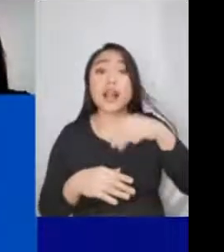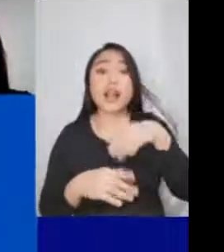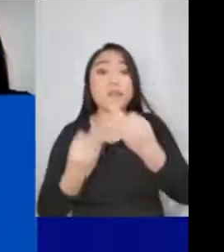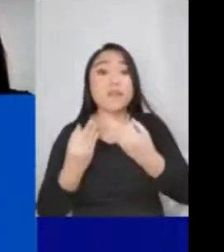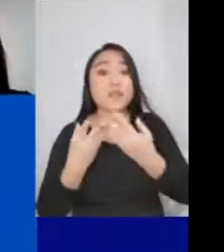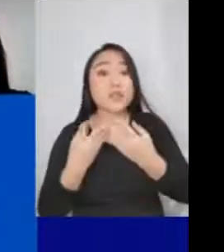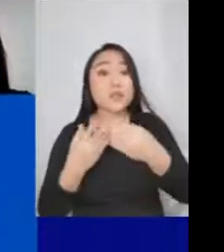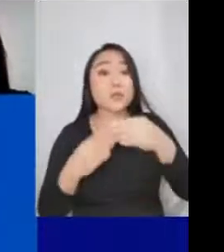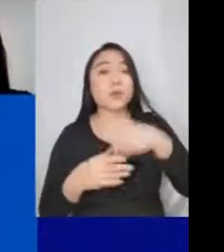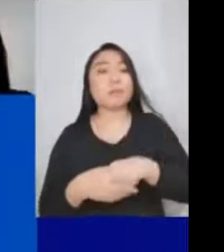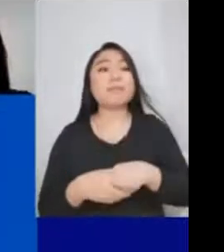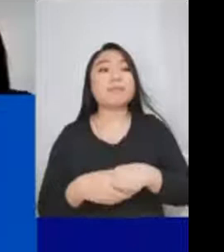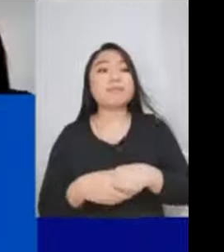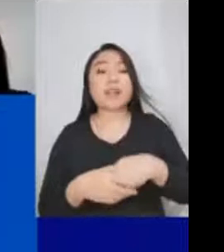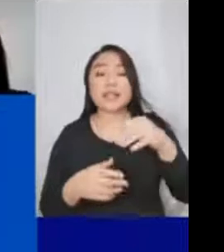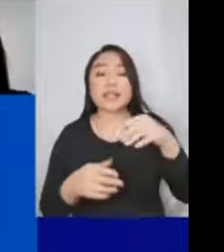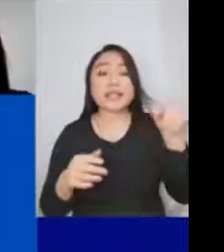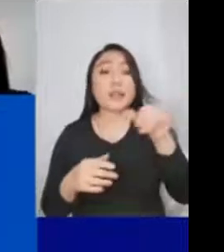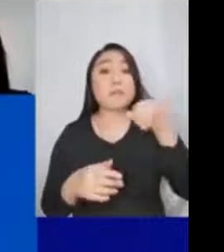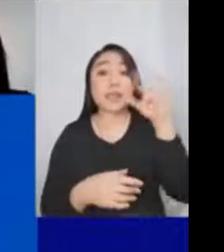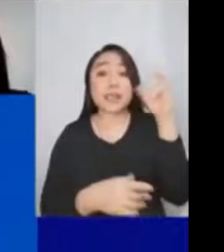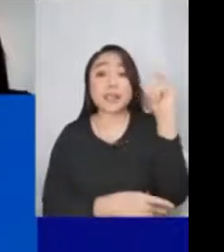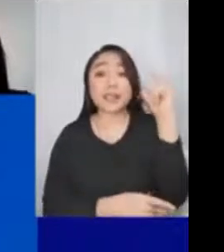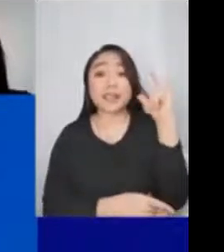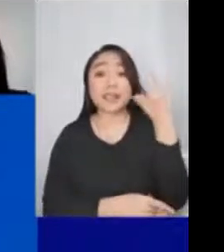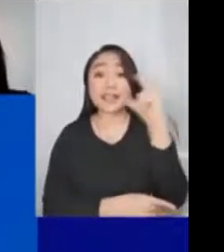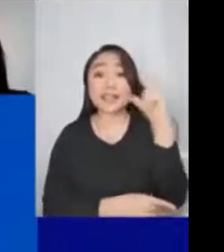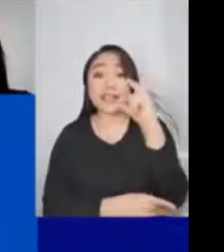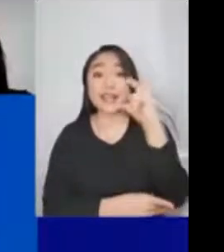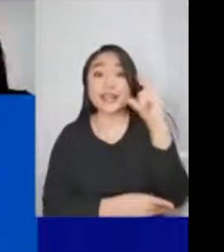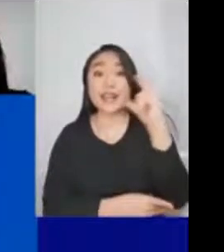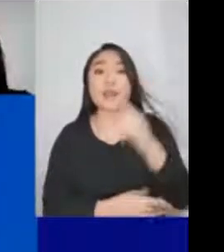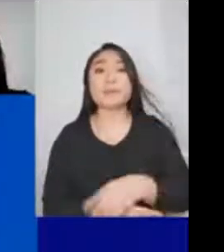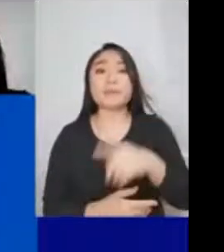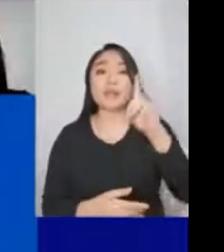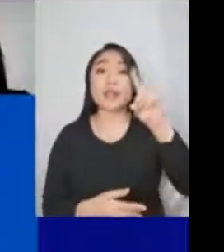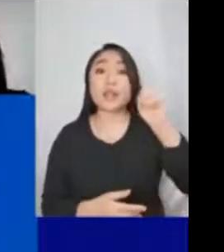facebook.com/STII library. You can mention us at